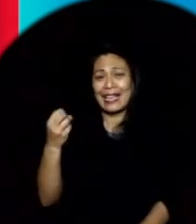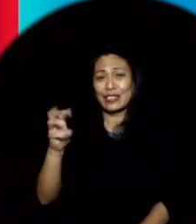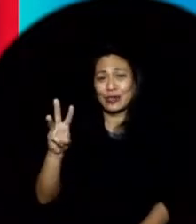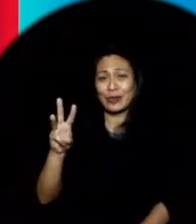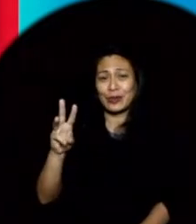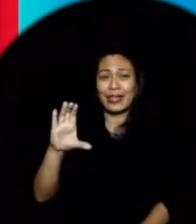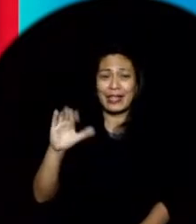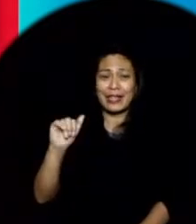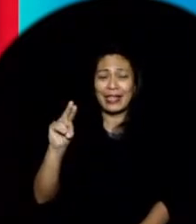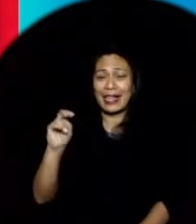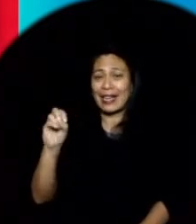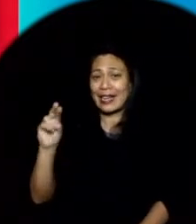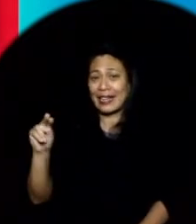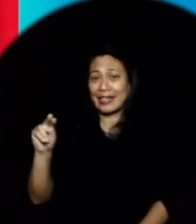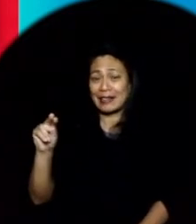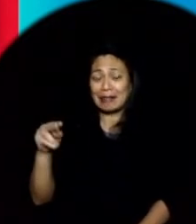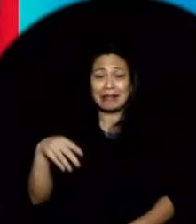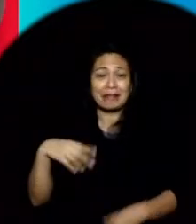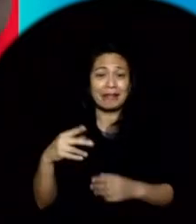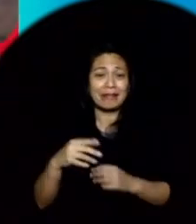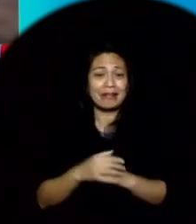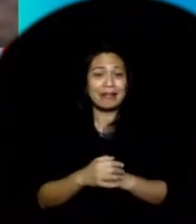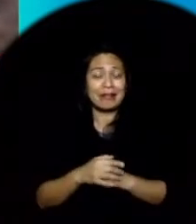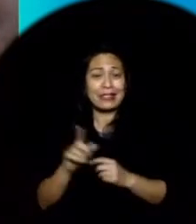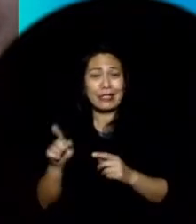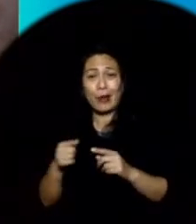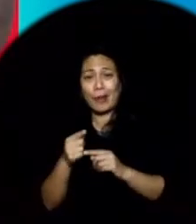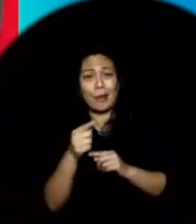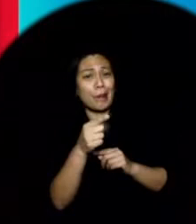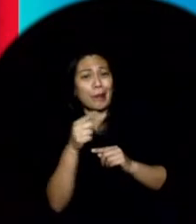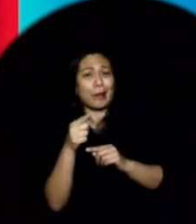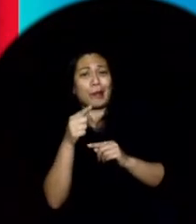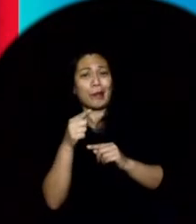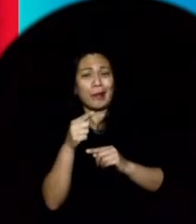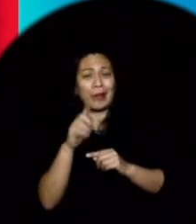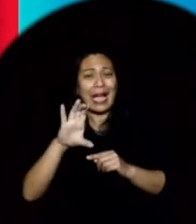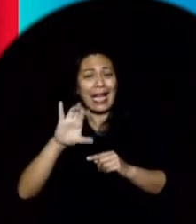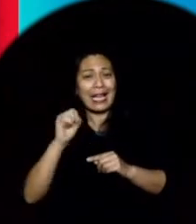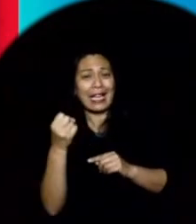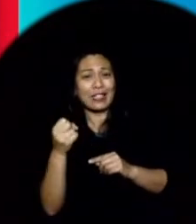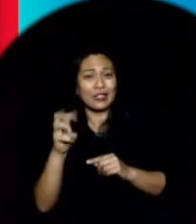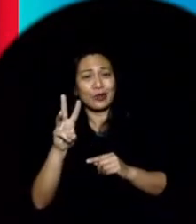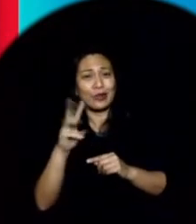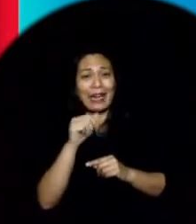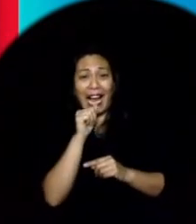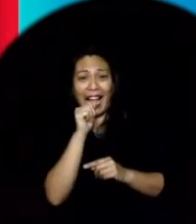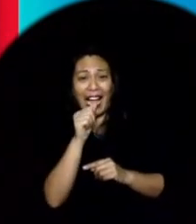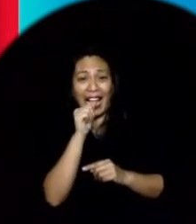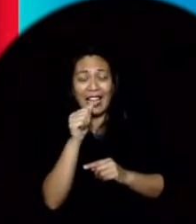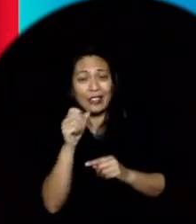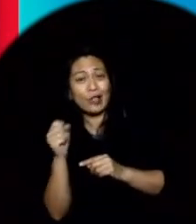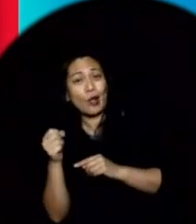cashew cannon. And it shoots cashews